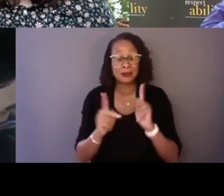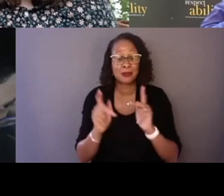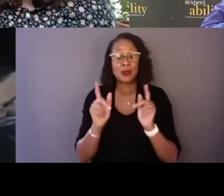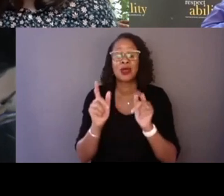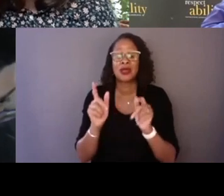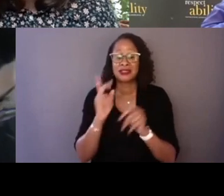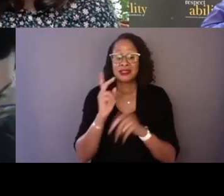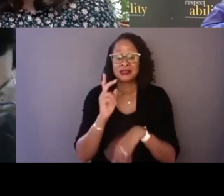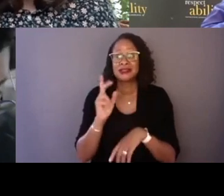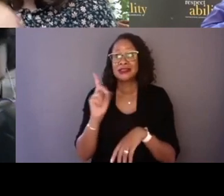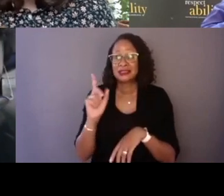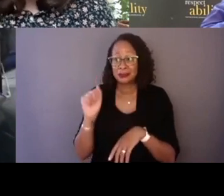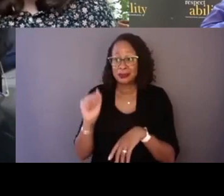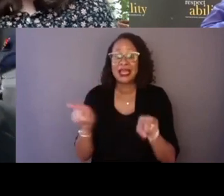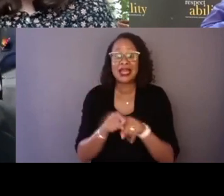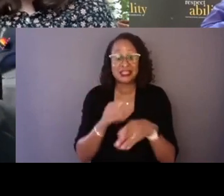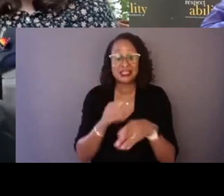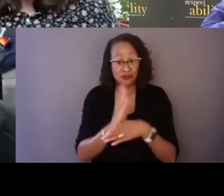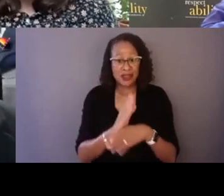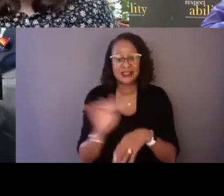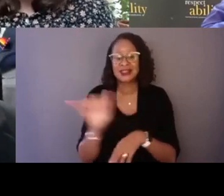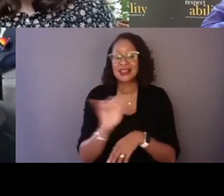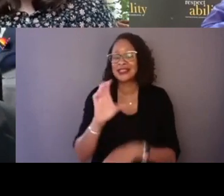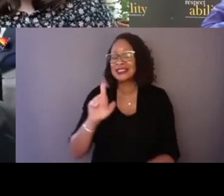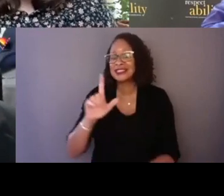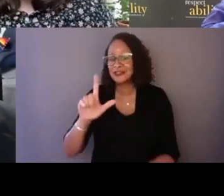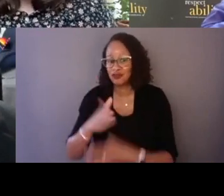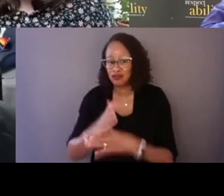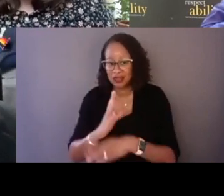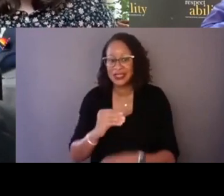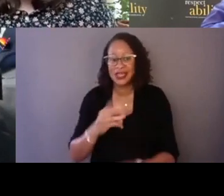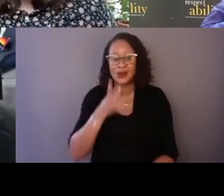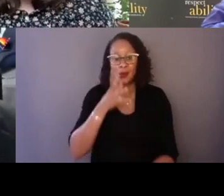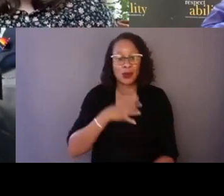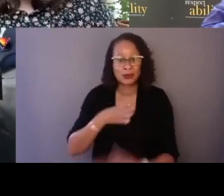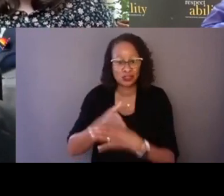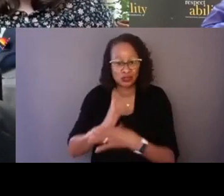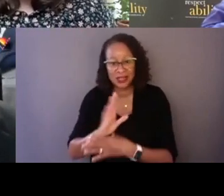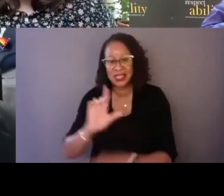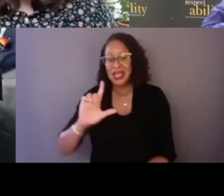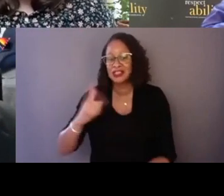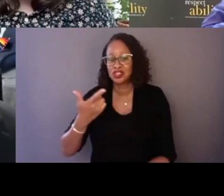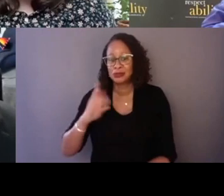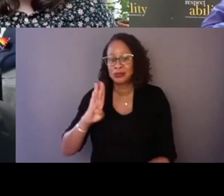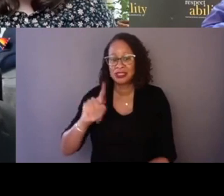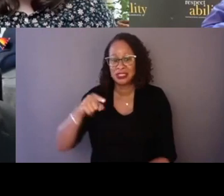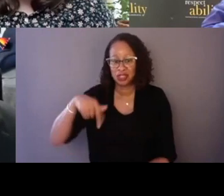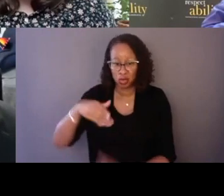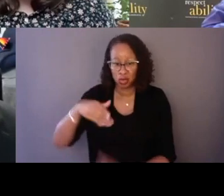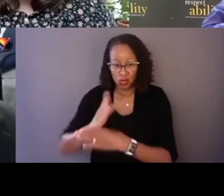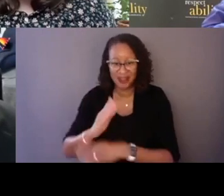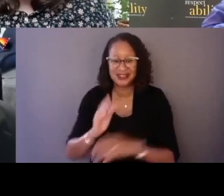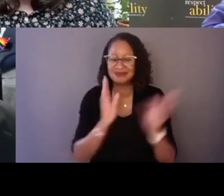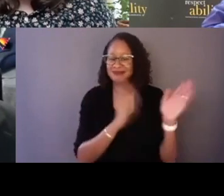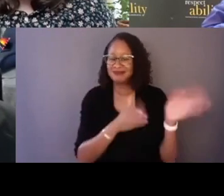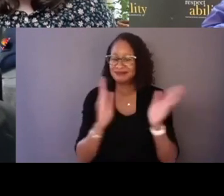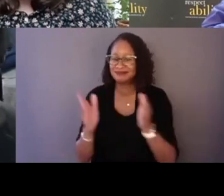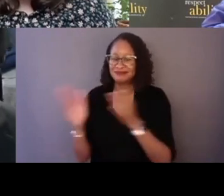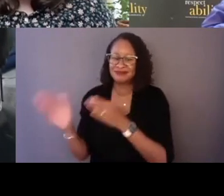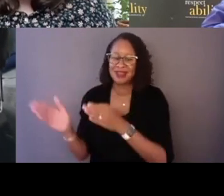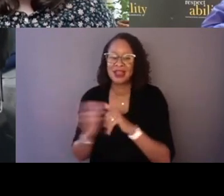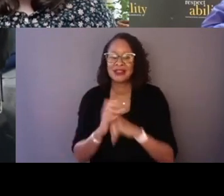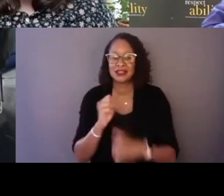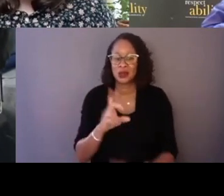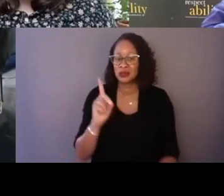a right, the same way they see civil rights and women's rights and LGBTQ rights. So sometimes talking about the disability